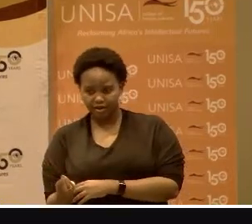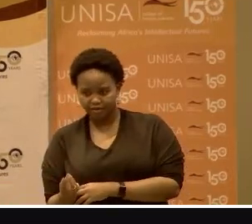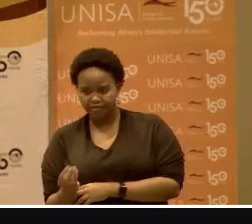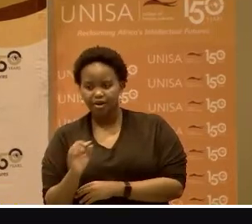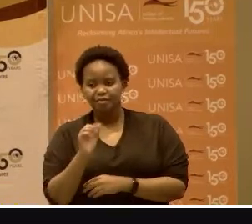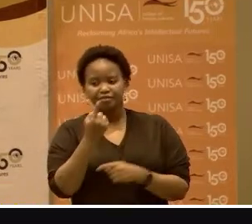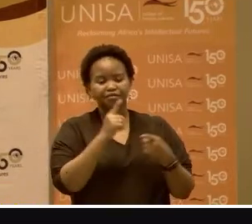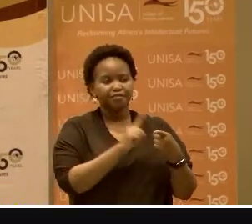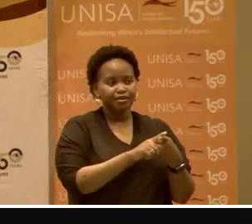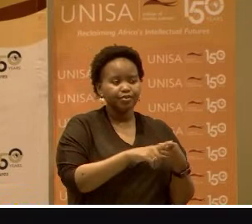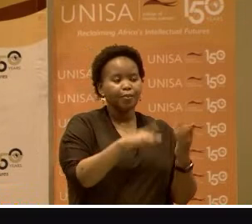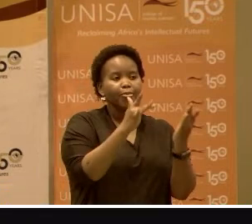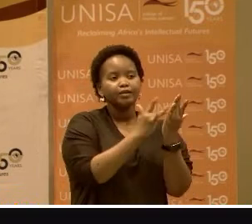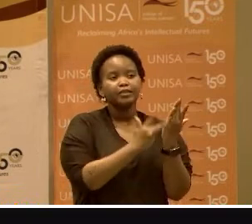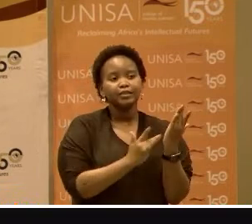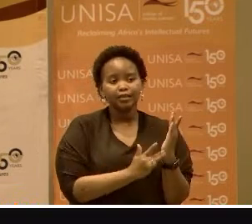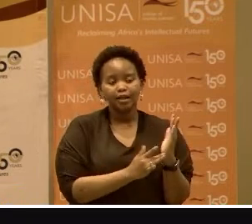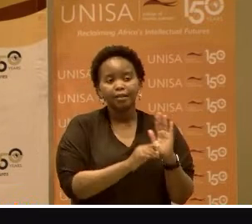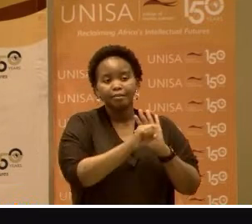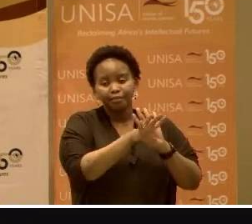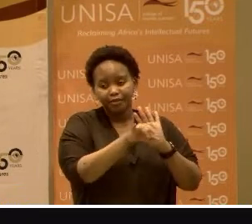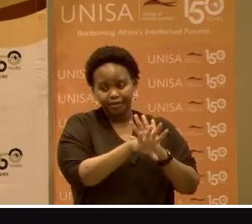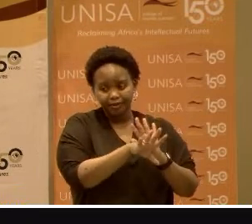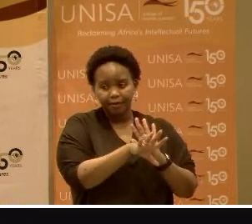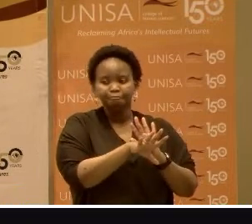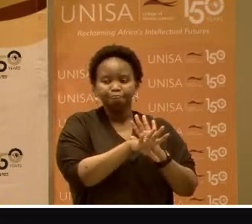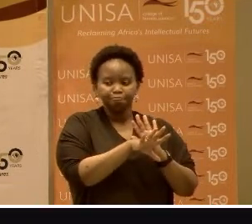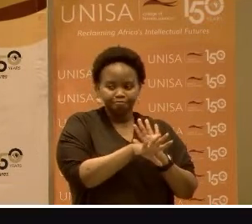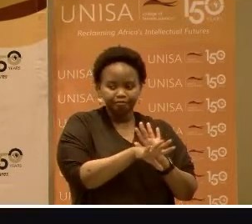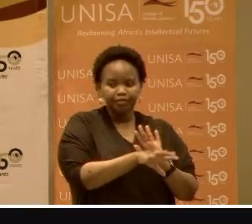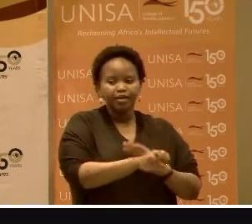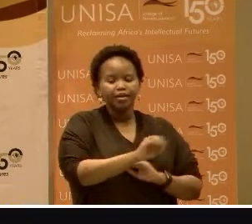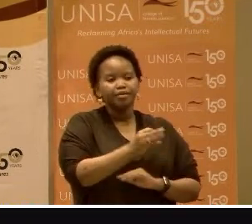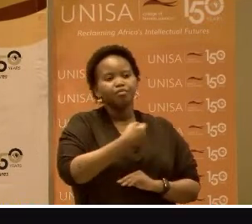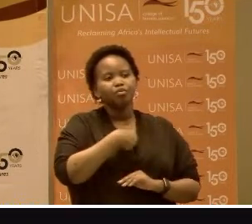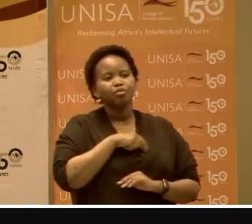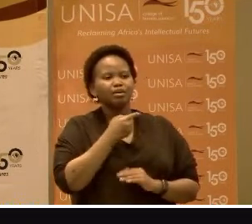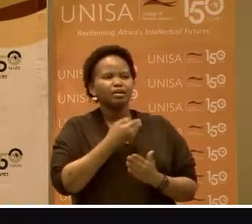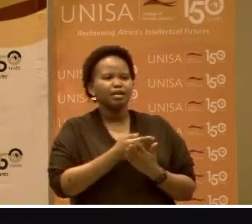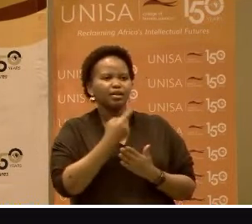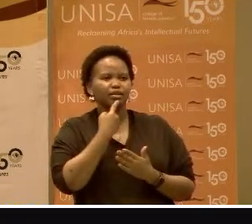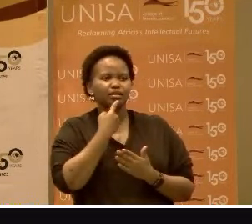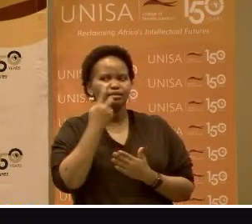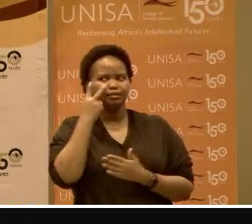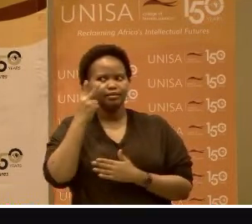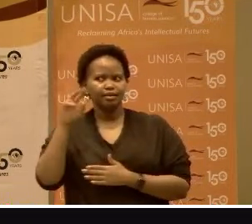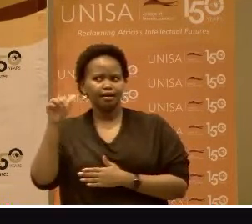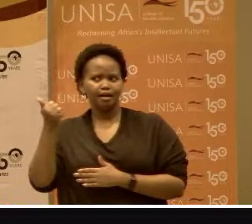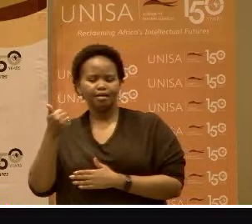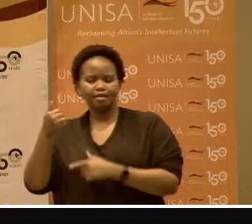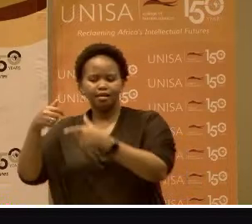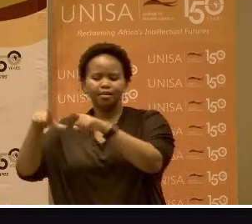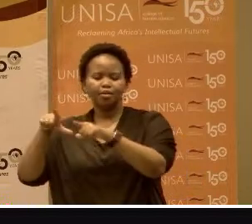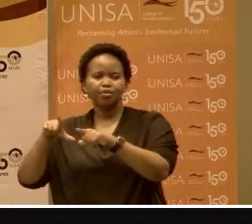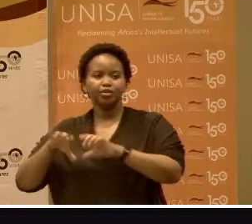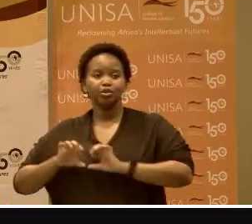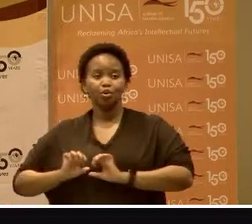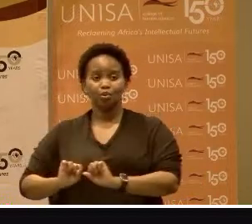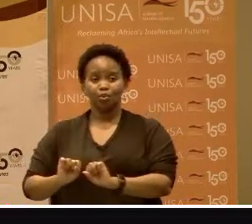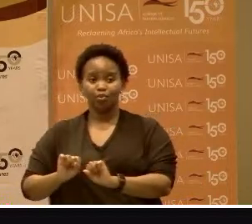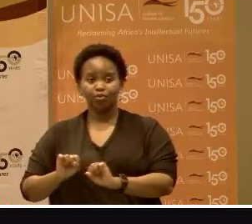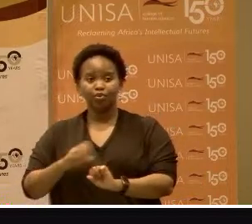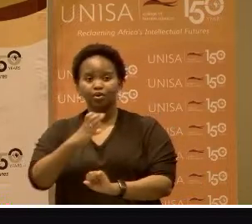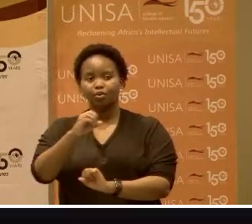Our indigenous languages will not remain in the shadow of colonial languages any longer, either in the Anglophone,